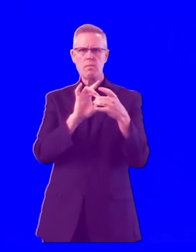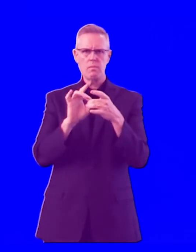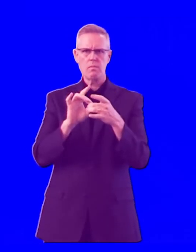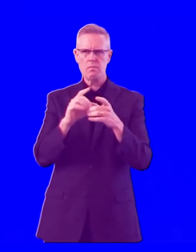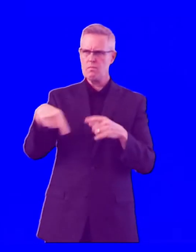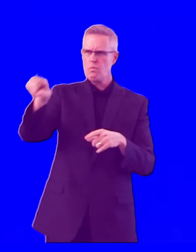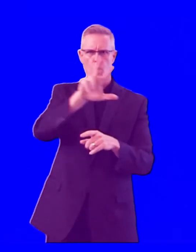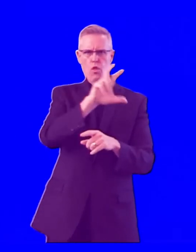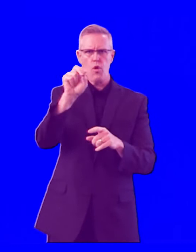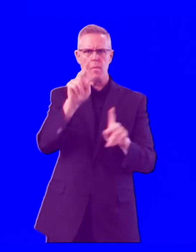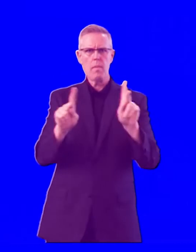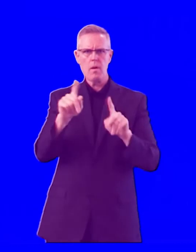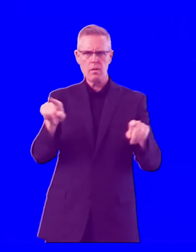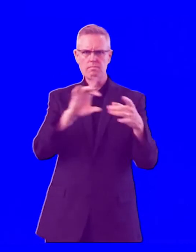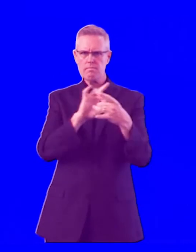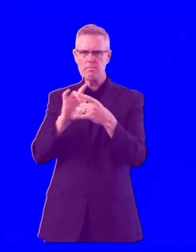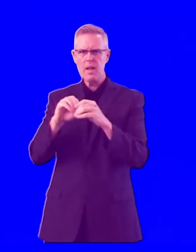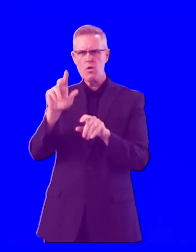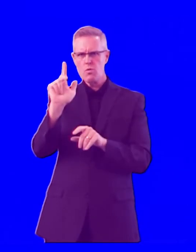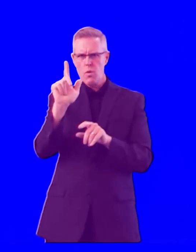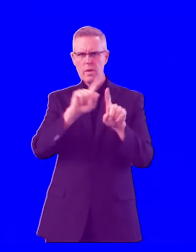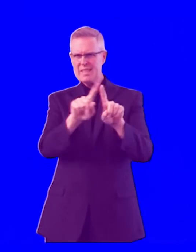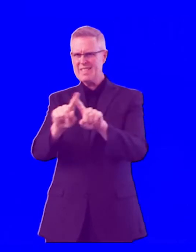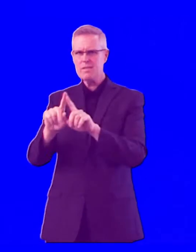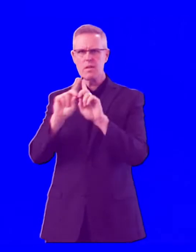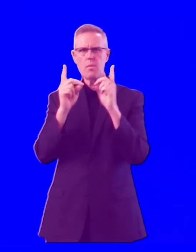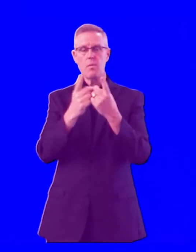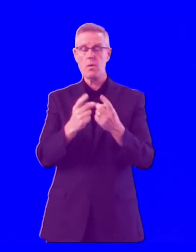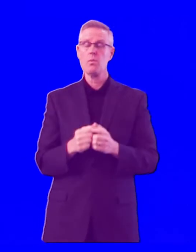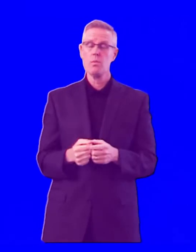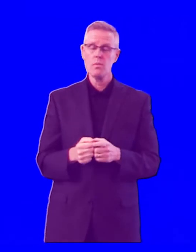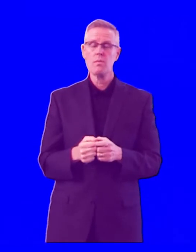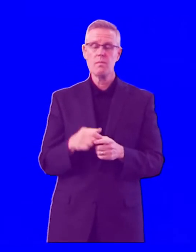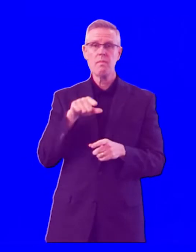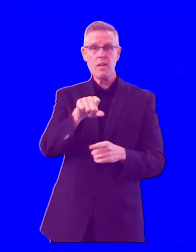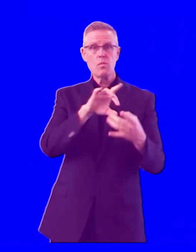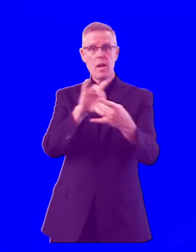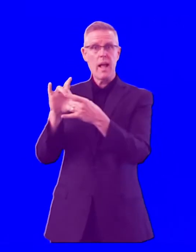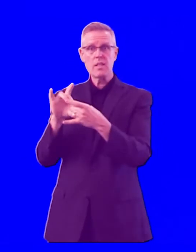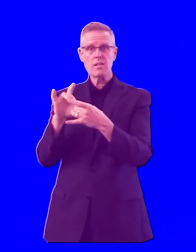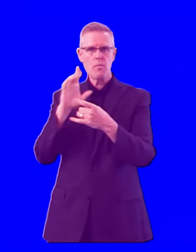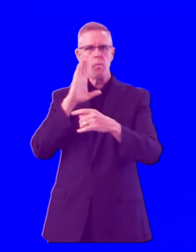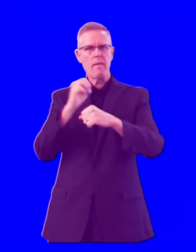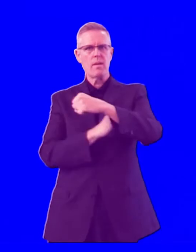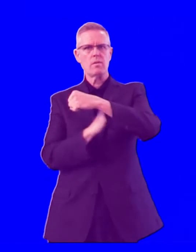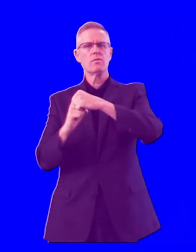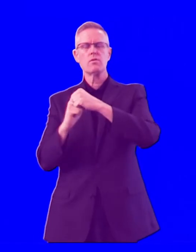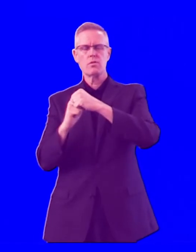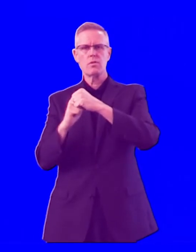of you, in some 23 departments. And these relationships will be the